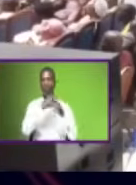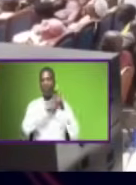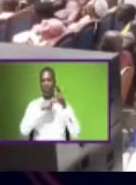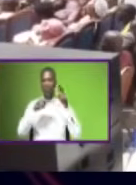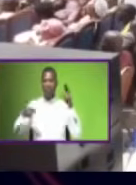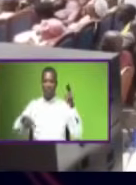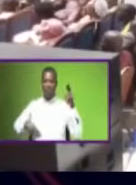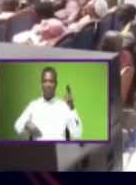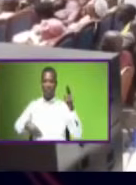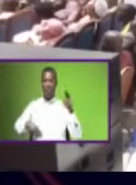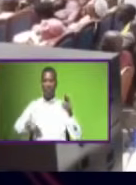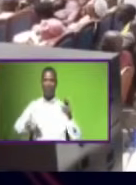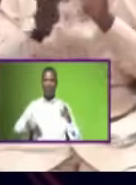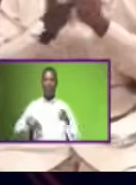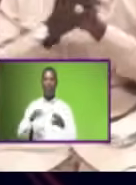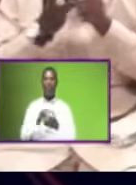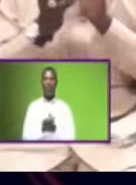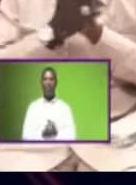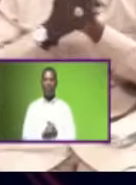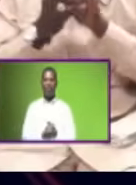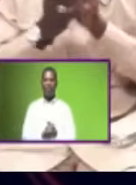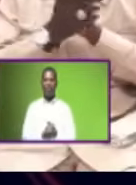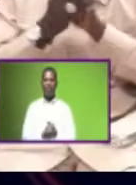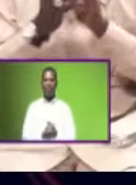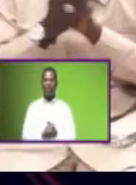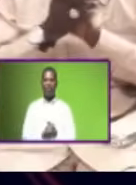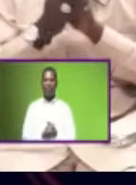Philadelphia.